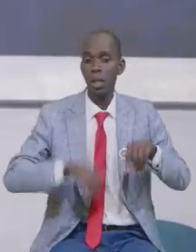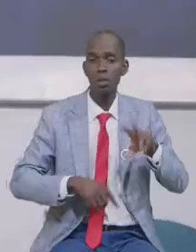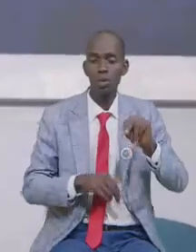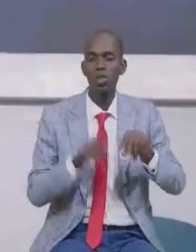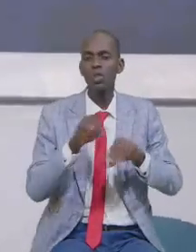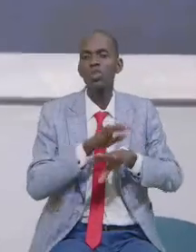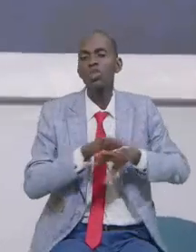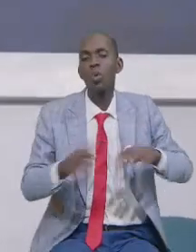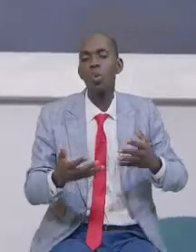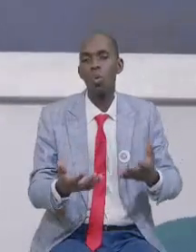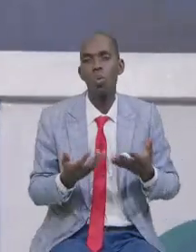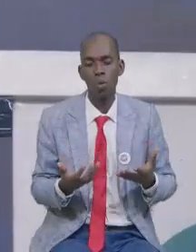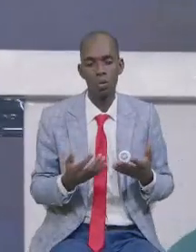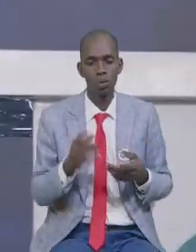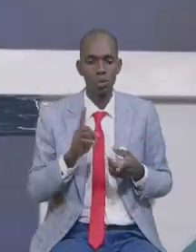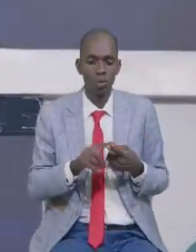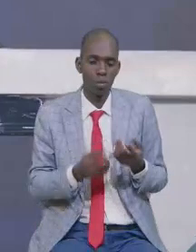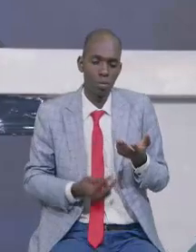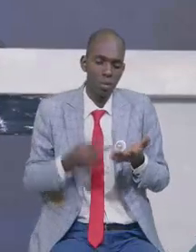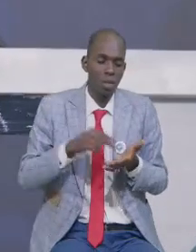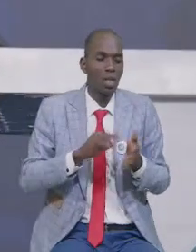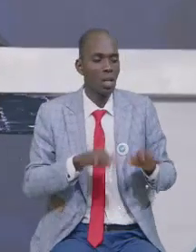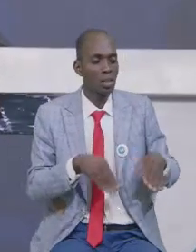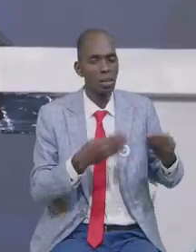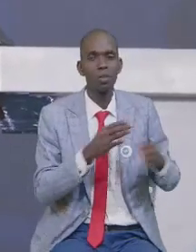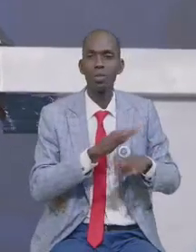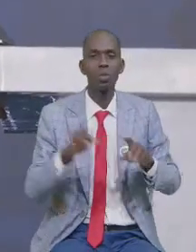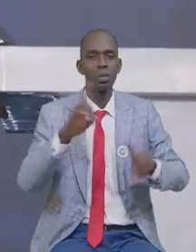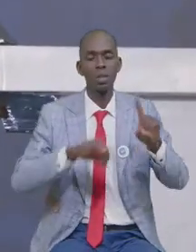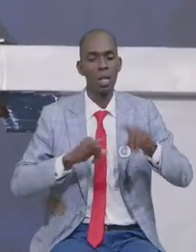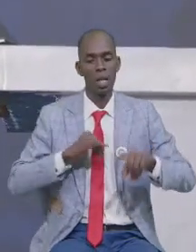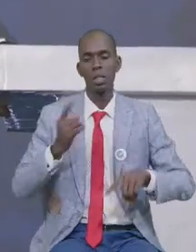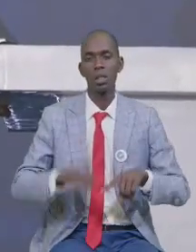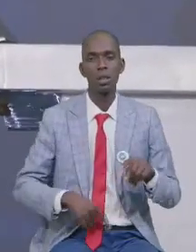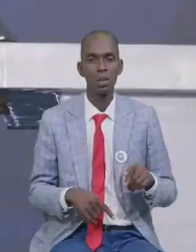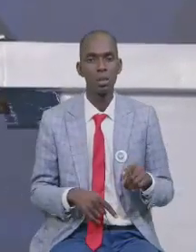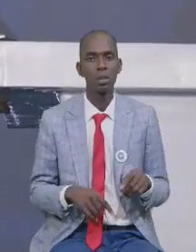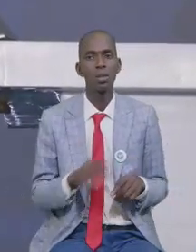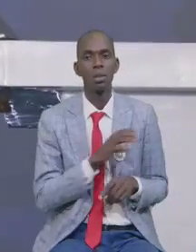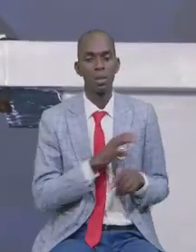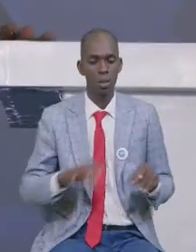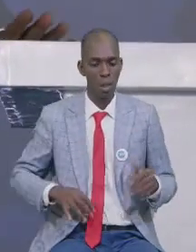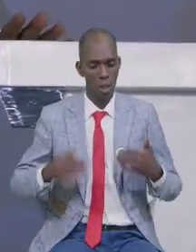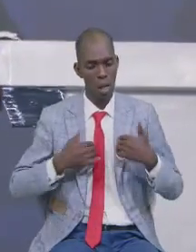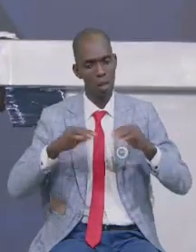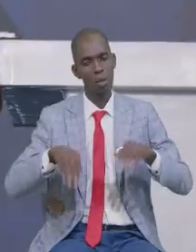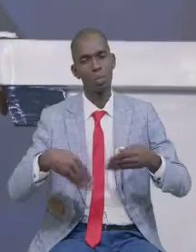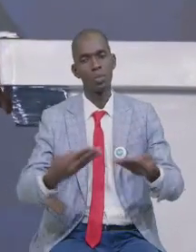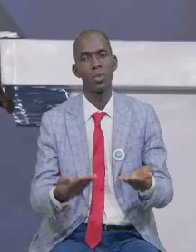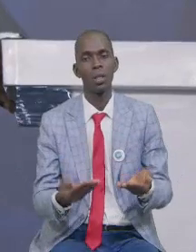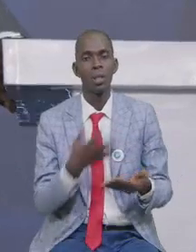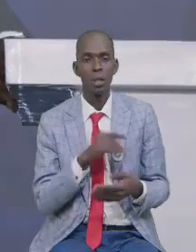want to rise up and give thee. Don't say I cannot. Christ has provided, and you